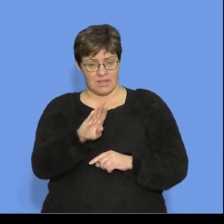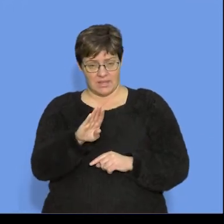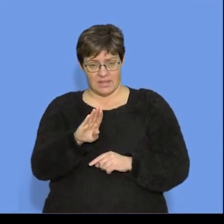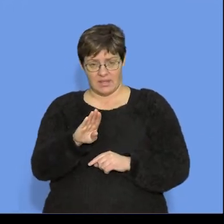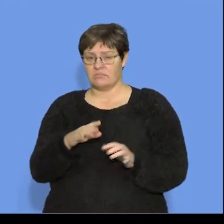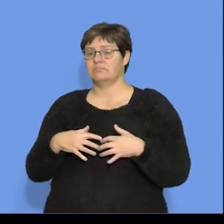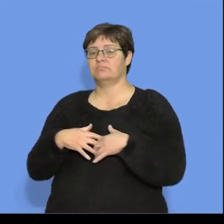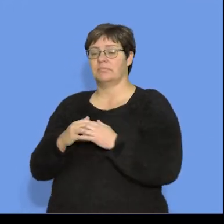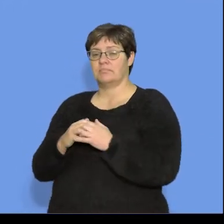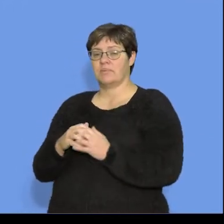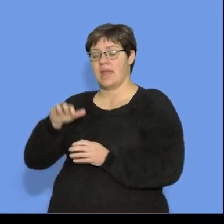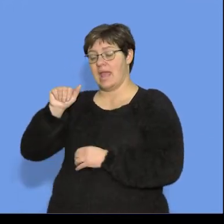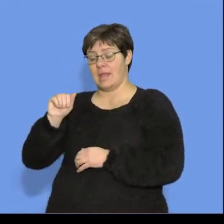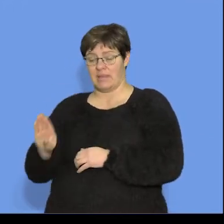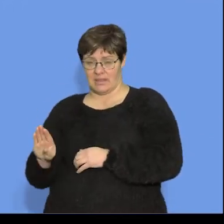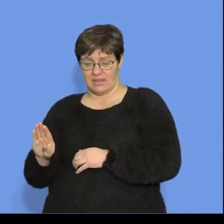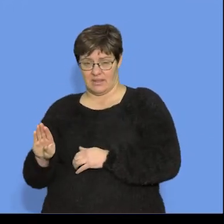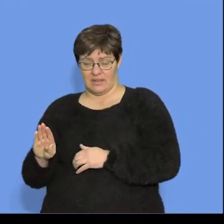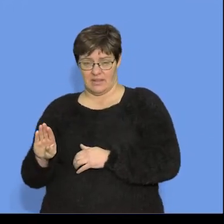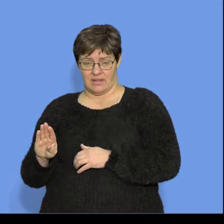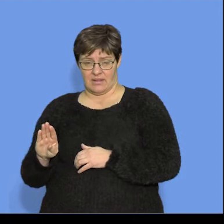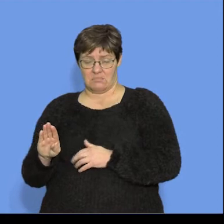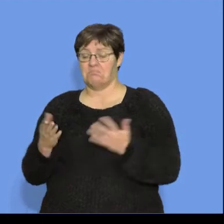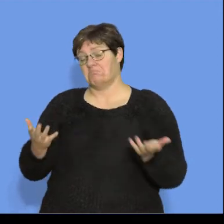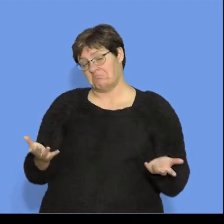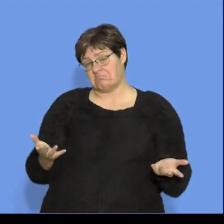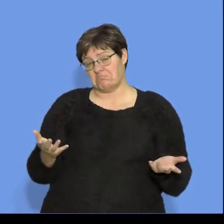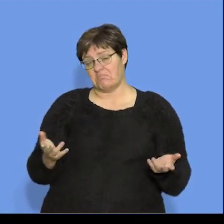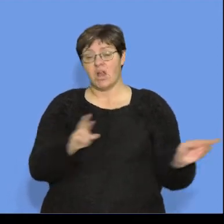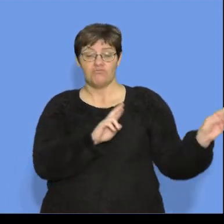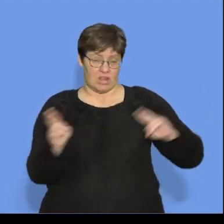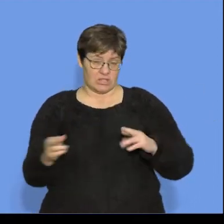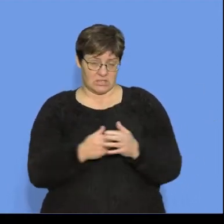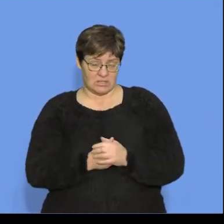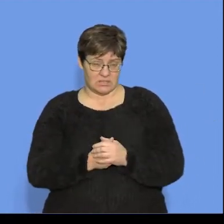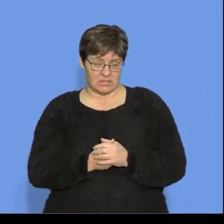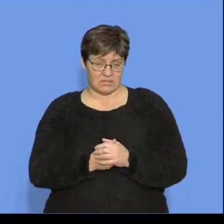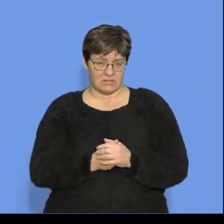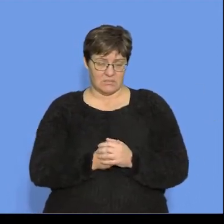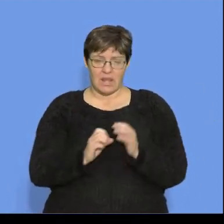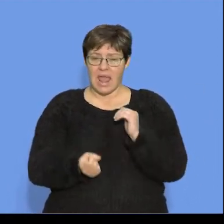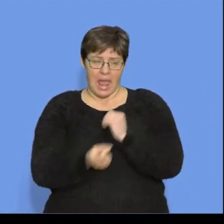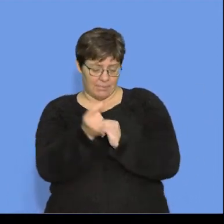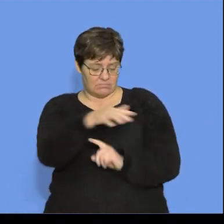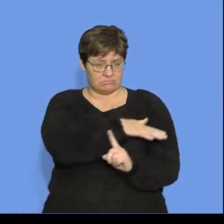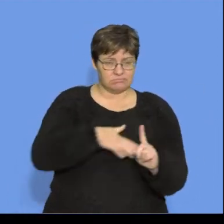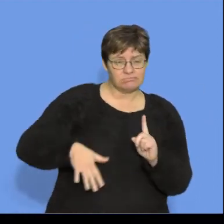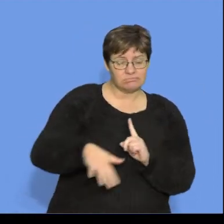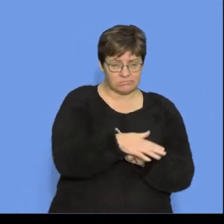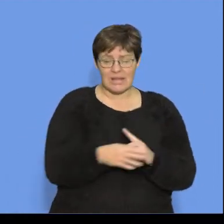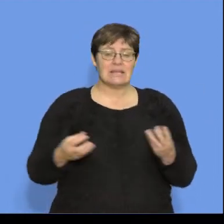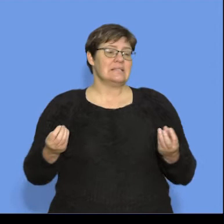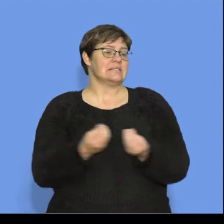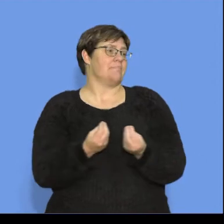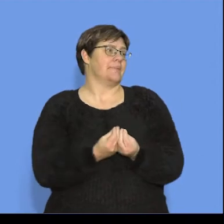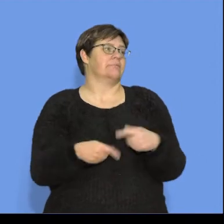goes to form AB, well, that could be a reaction that is happening around us. It could be something